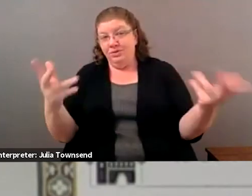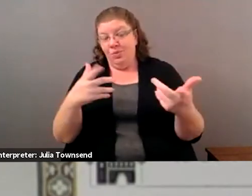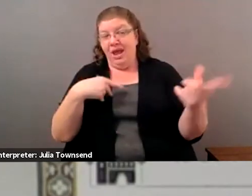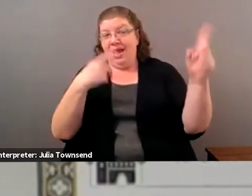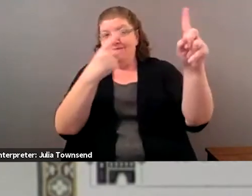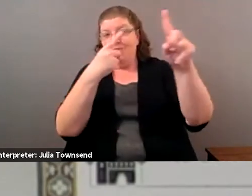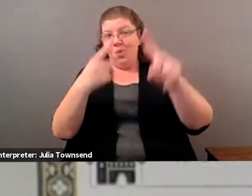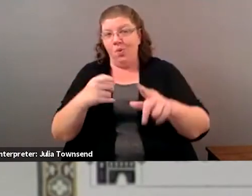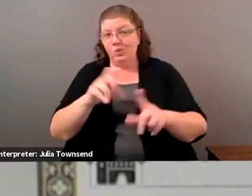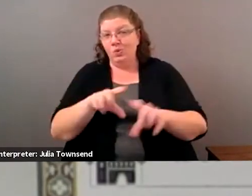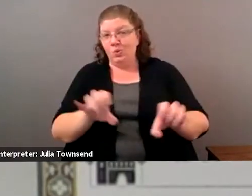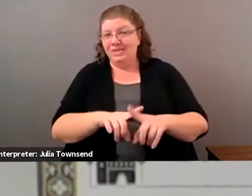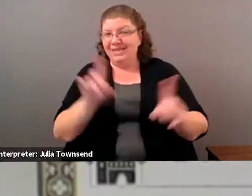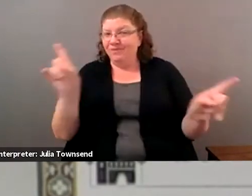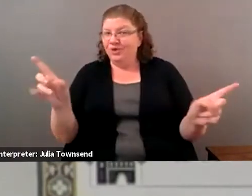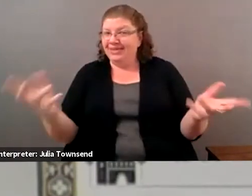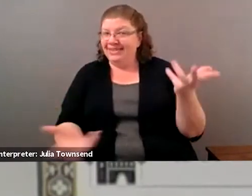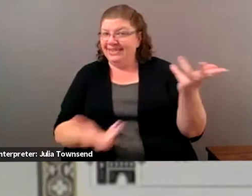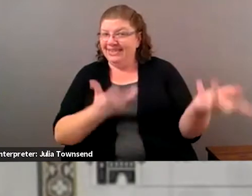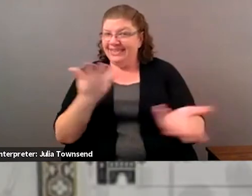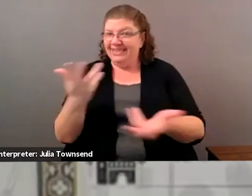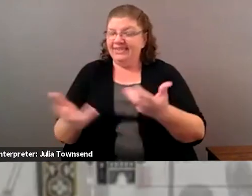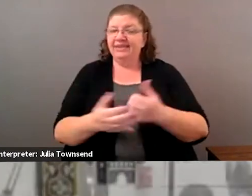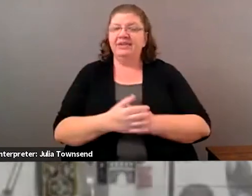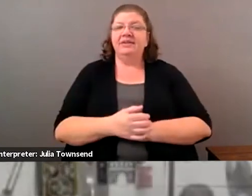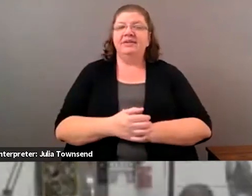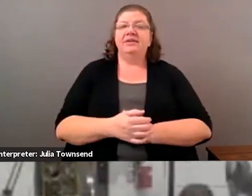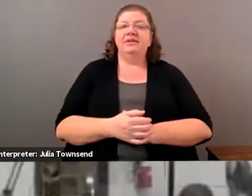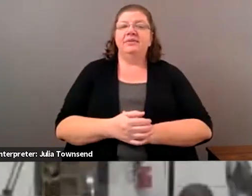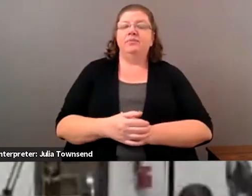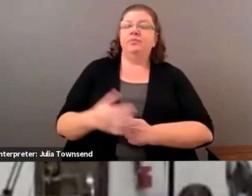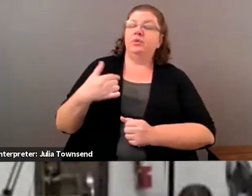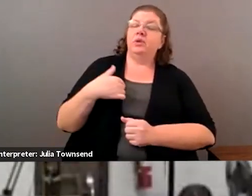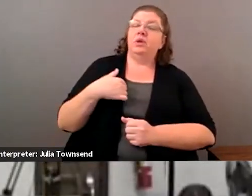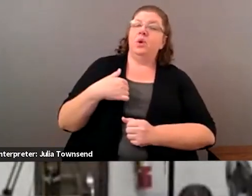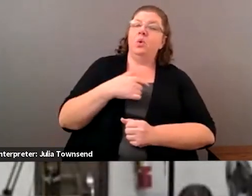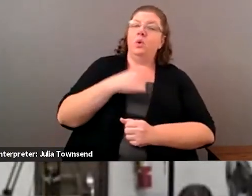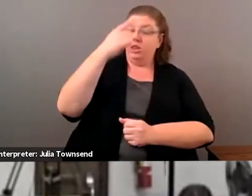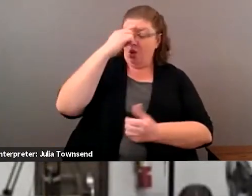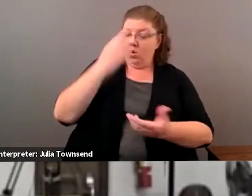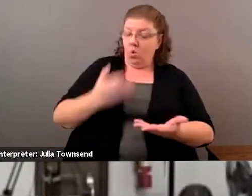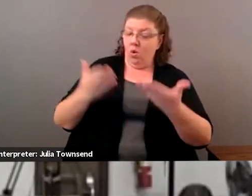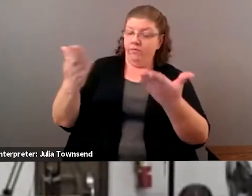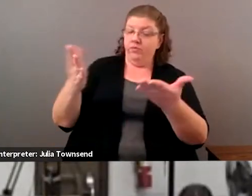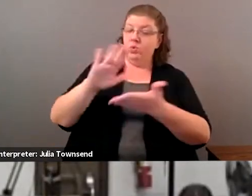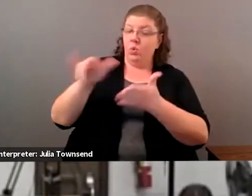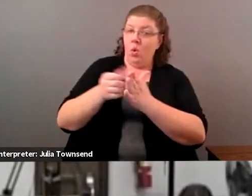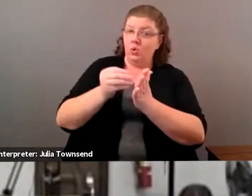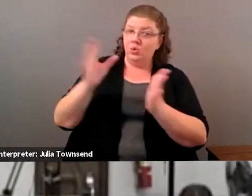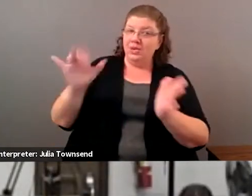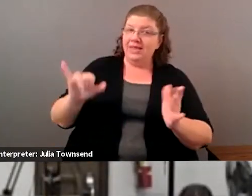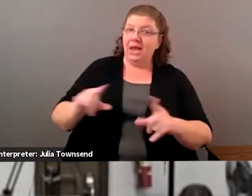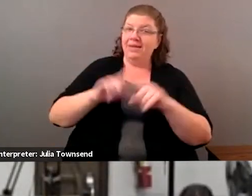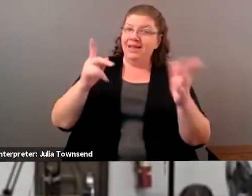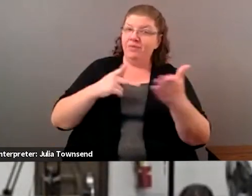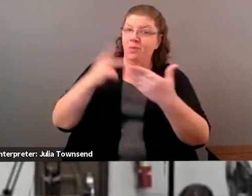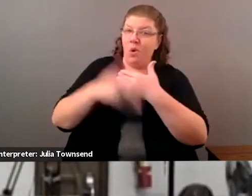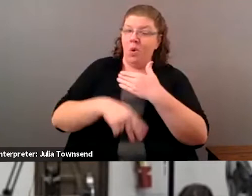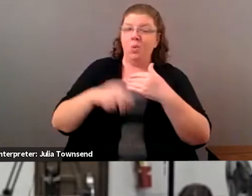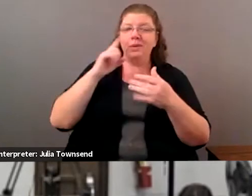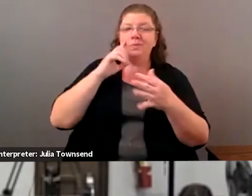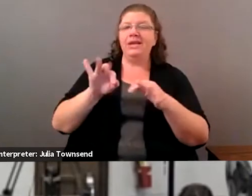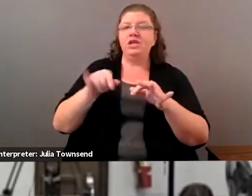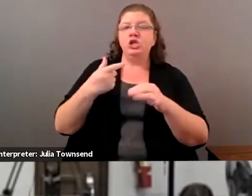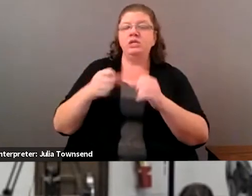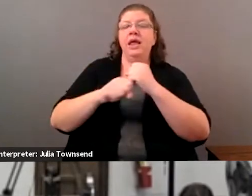differently, so. I think that if we were to do something that we offer to all students, we're talking about a different program, which is an extension of the school